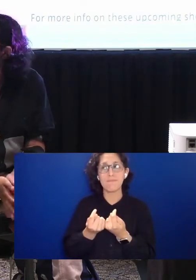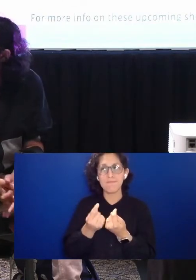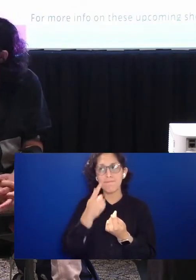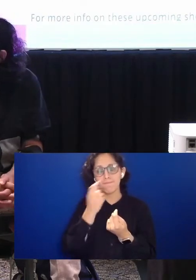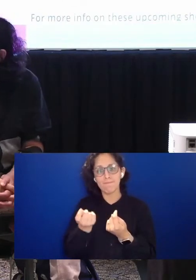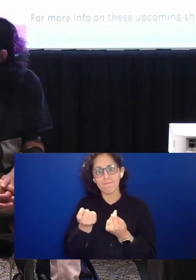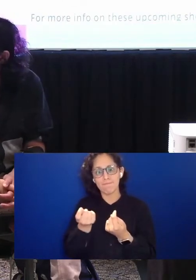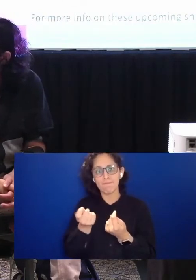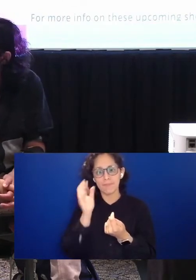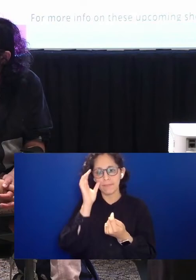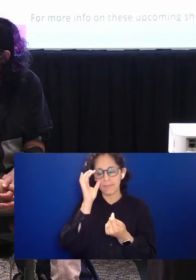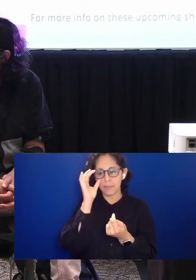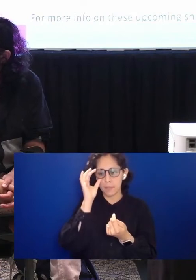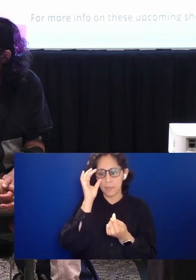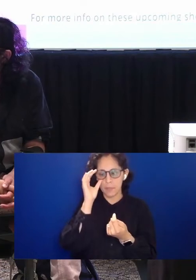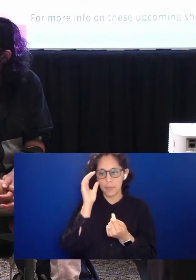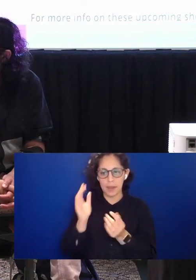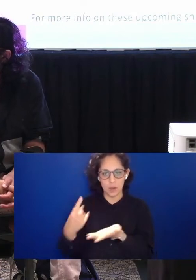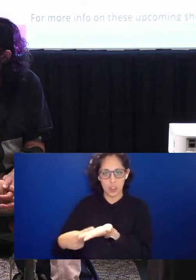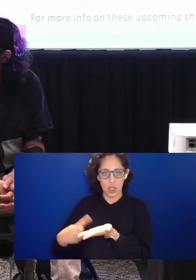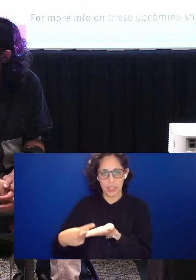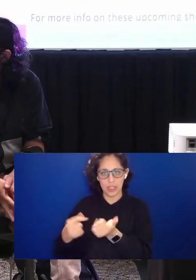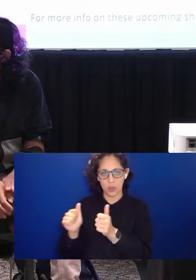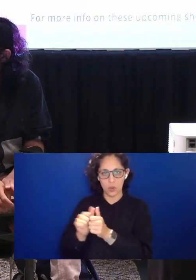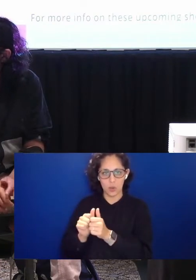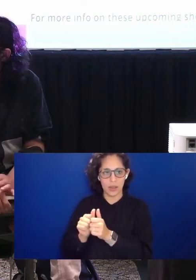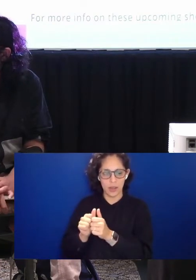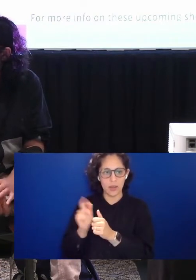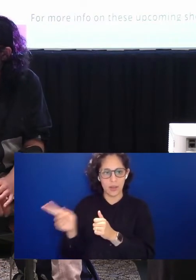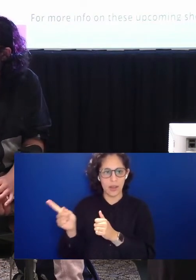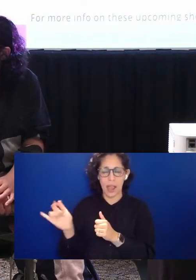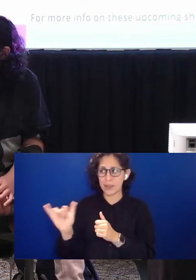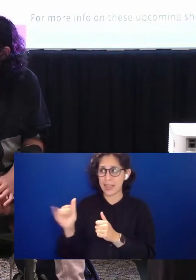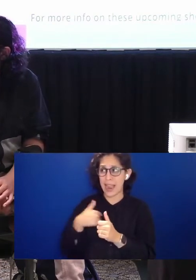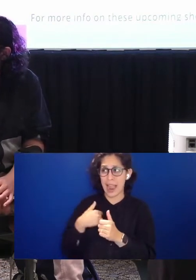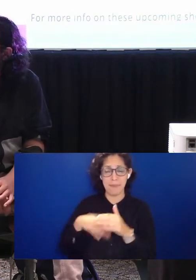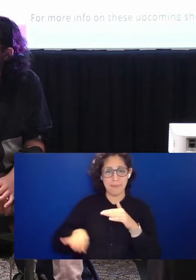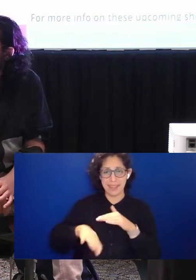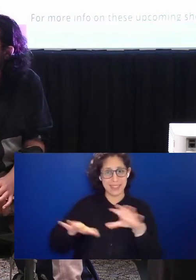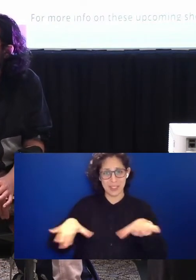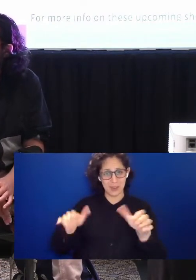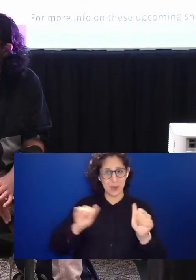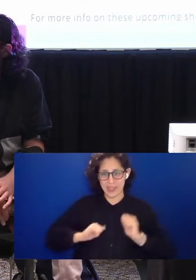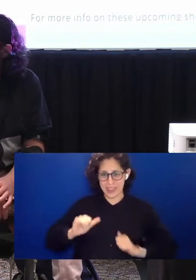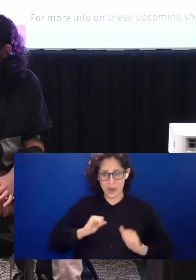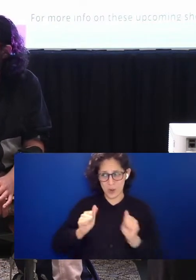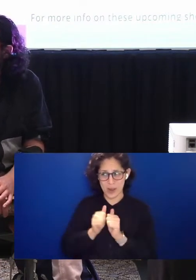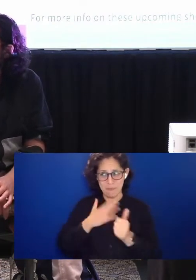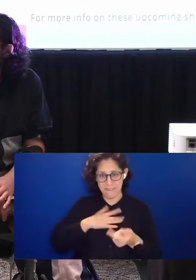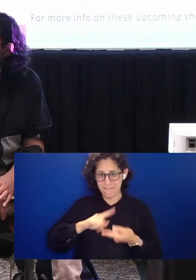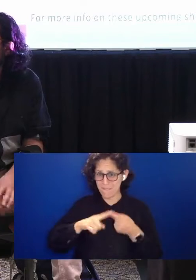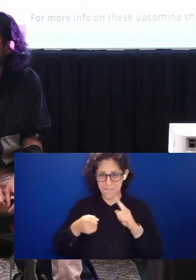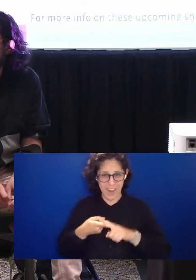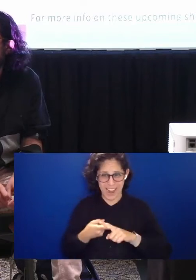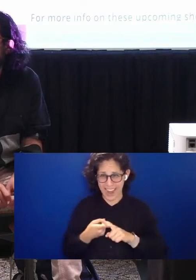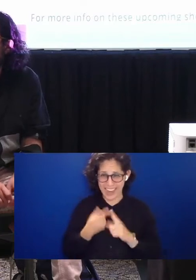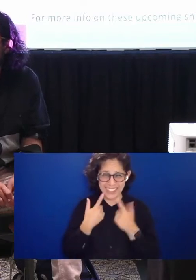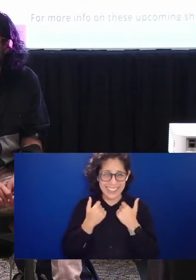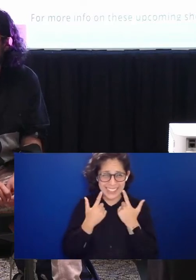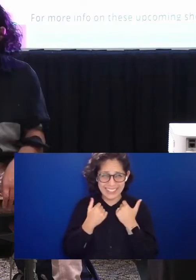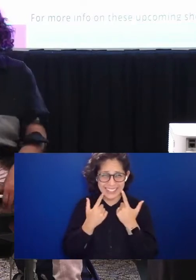I was just talking this morning about like, oh, I just basically do theater so I can like hang out with my friends.